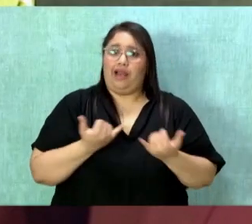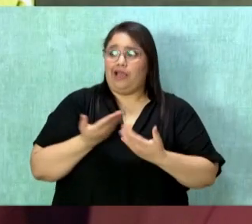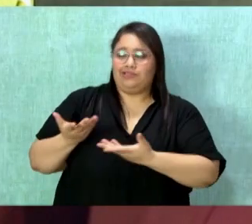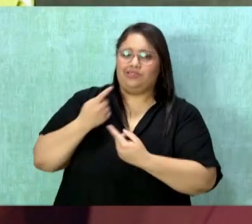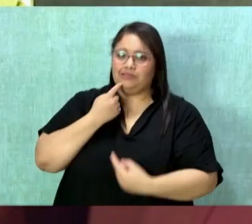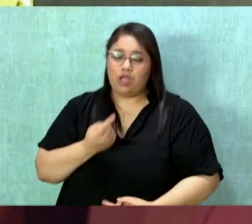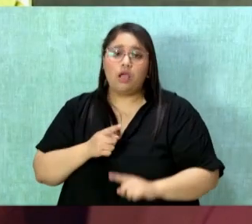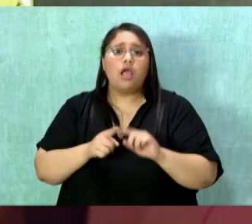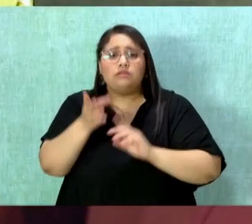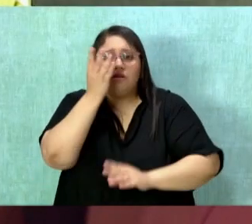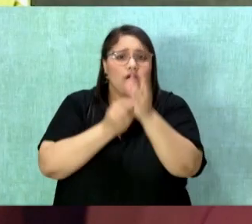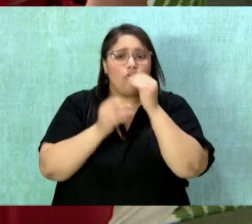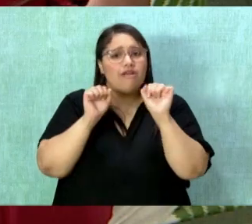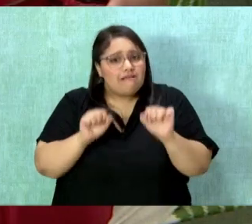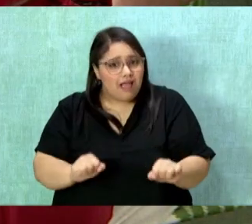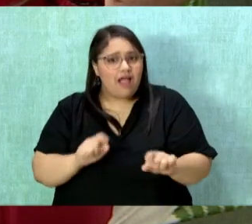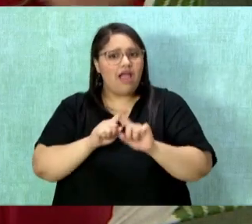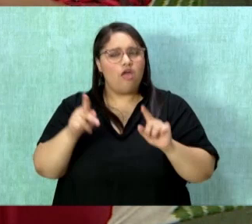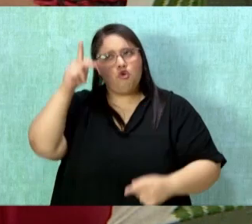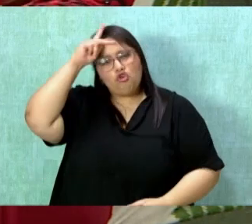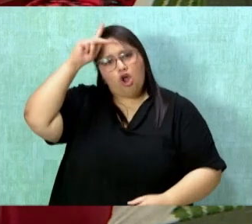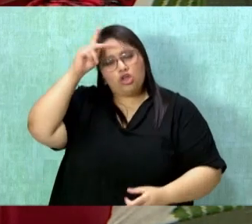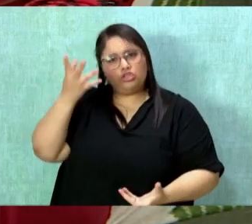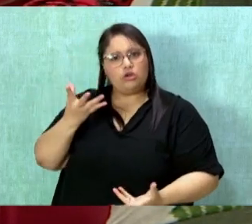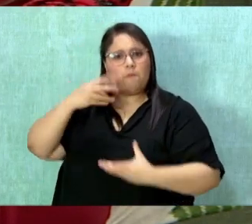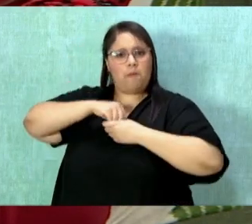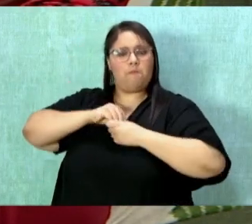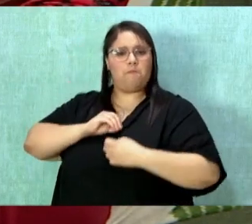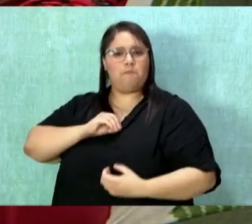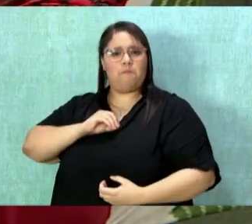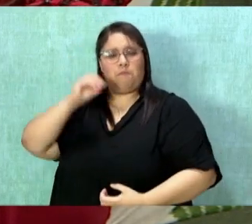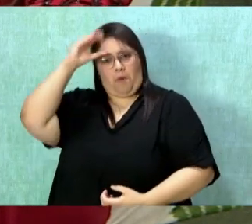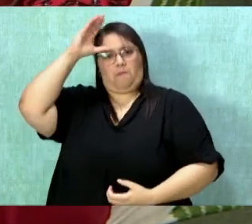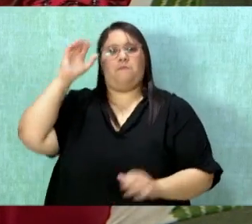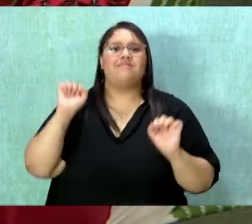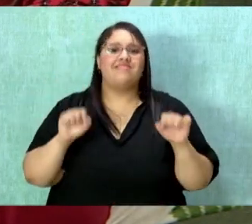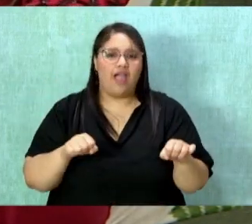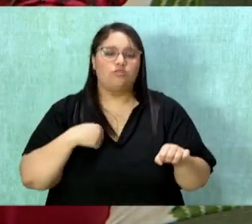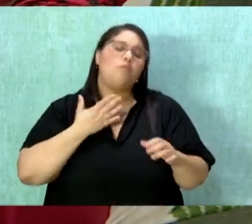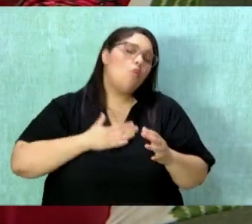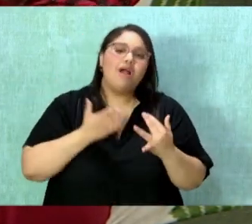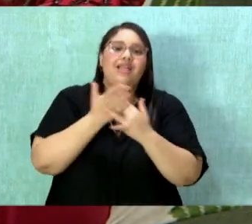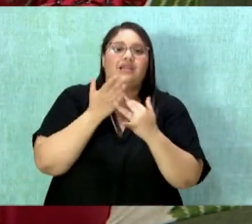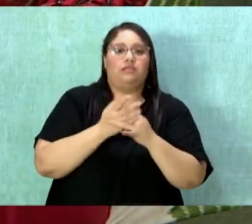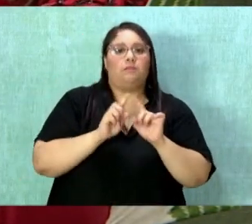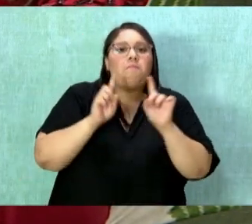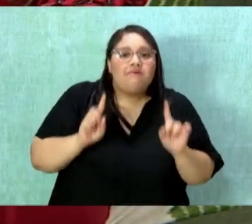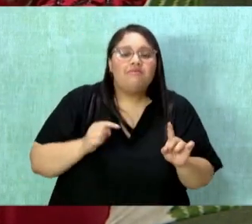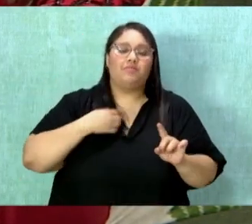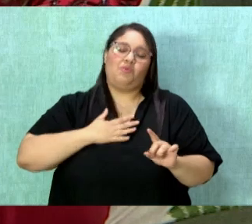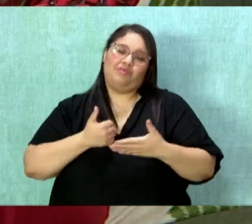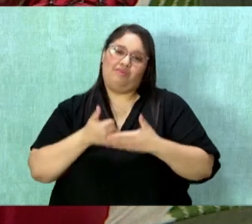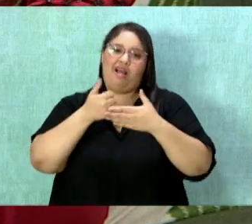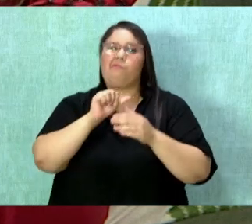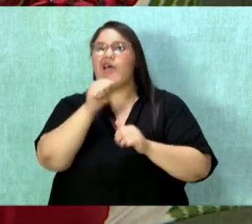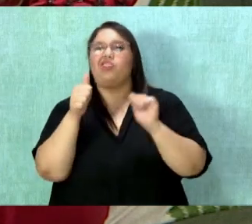And you can learn from it and you can enrich your knowledge from it. And it is something I would love to have access to, but also would love to help